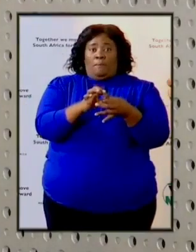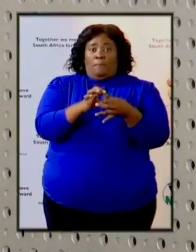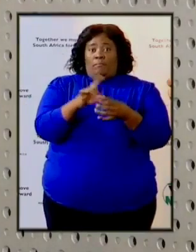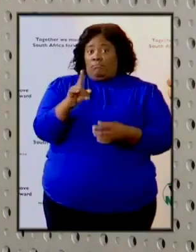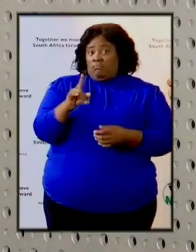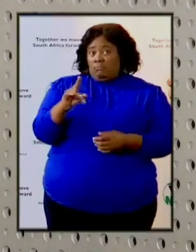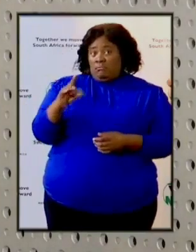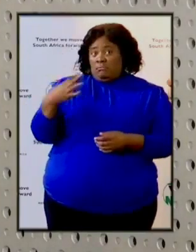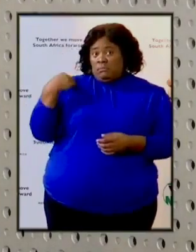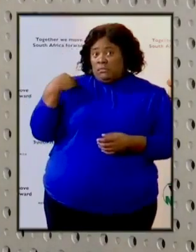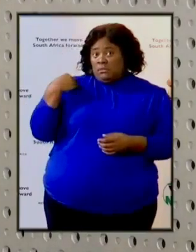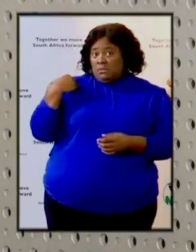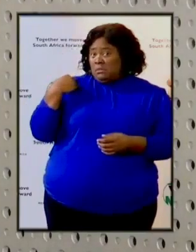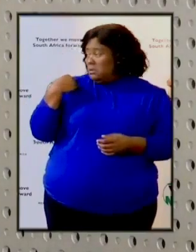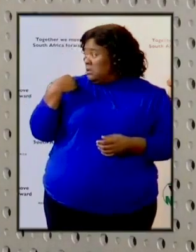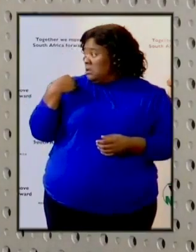started.